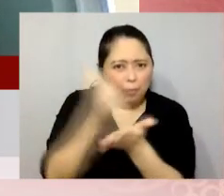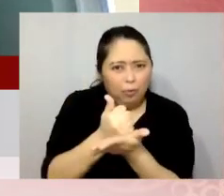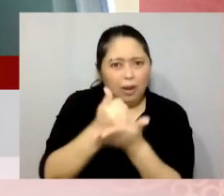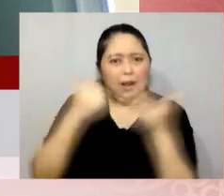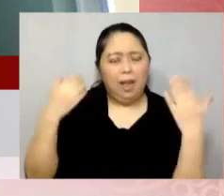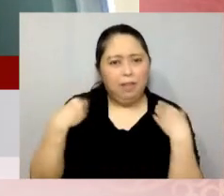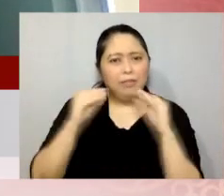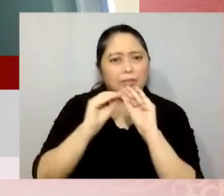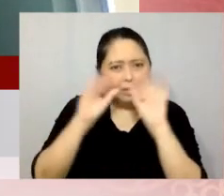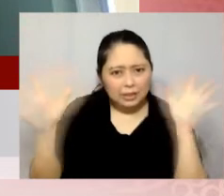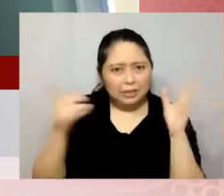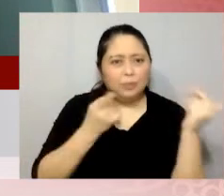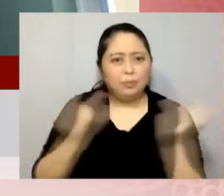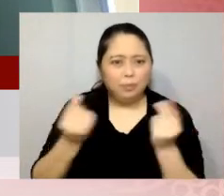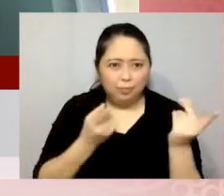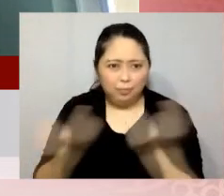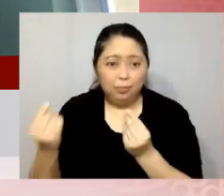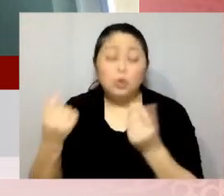it...